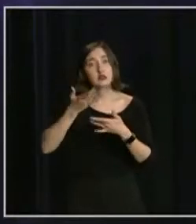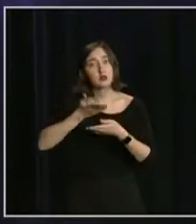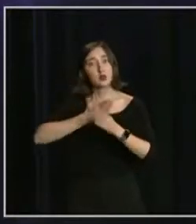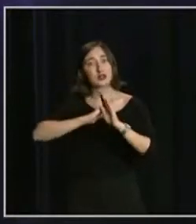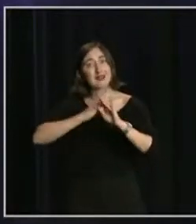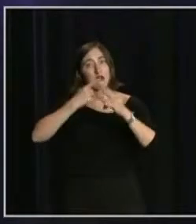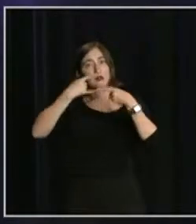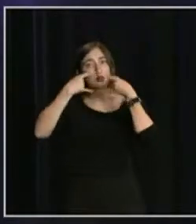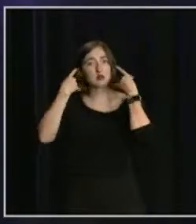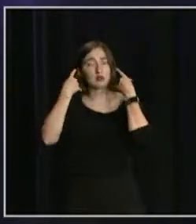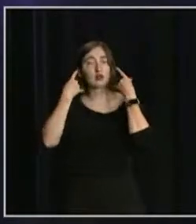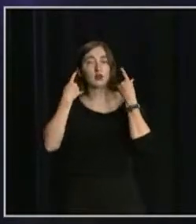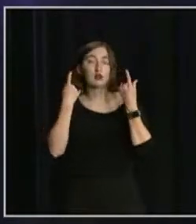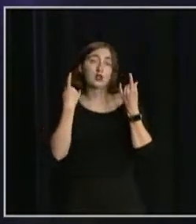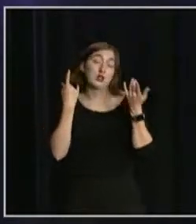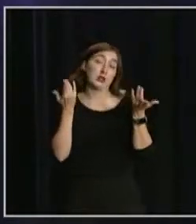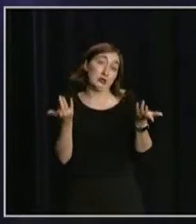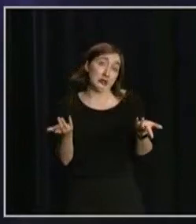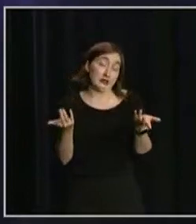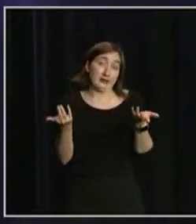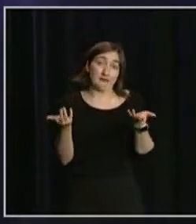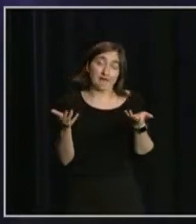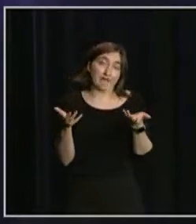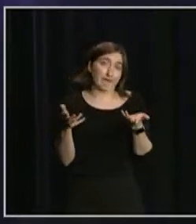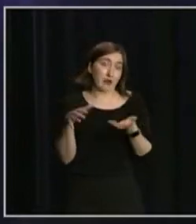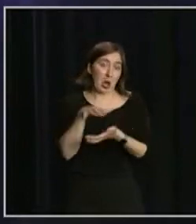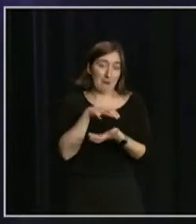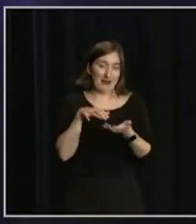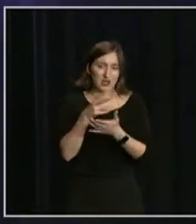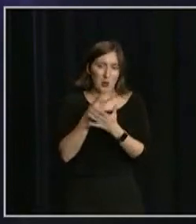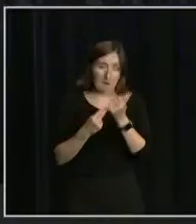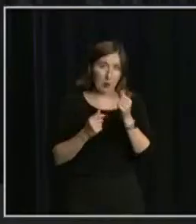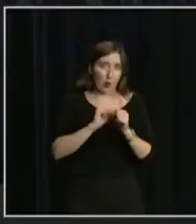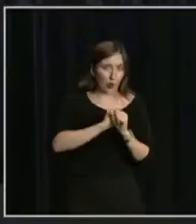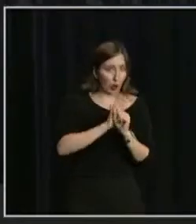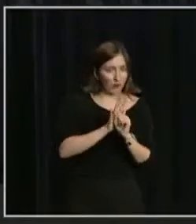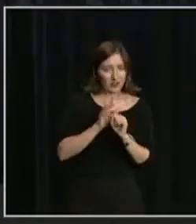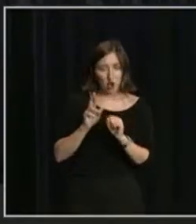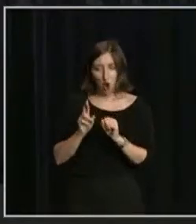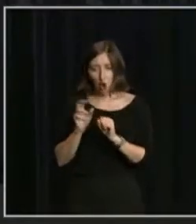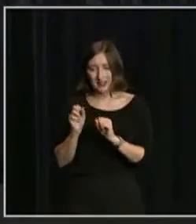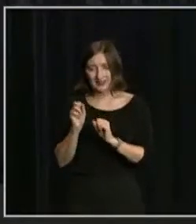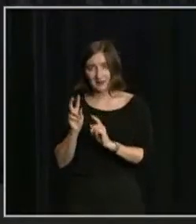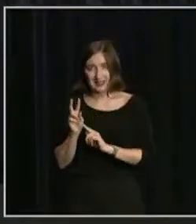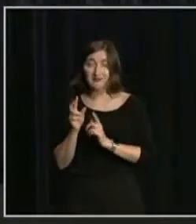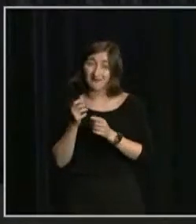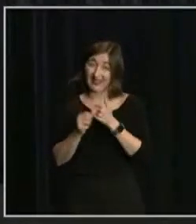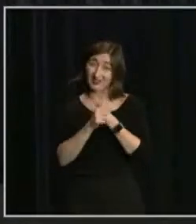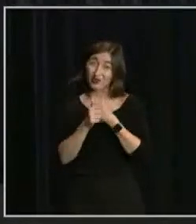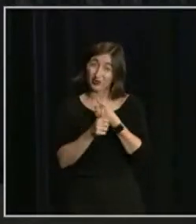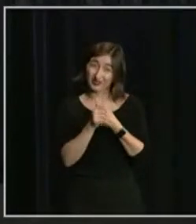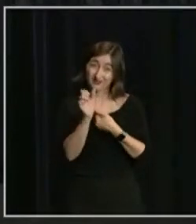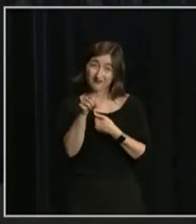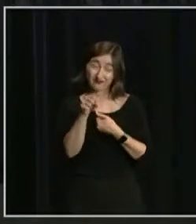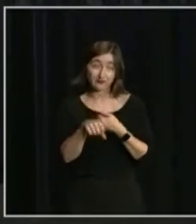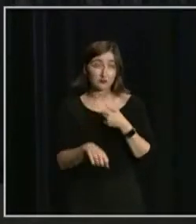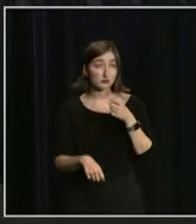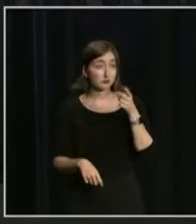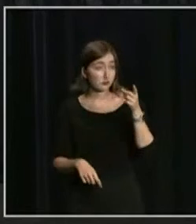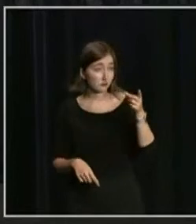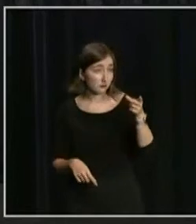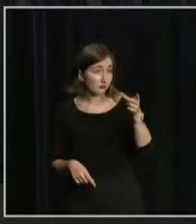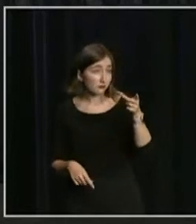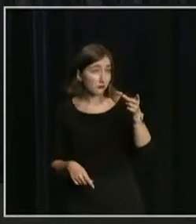two, you know, are very dangerous for children. Do we know the availability of